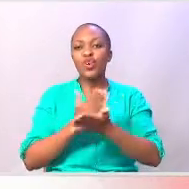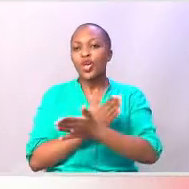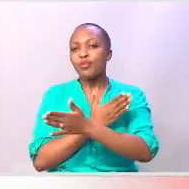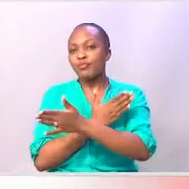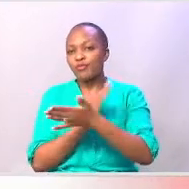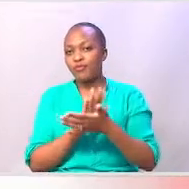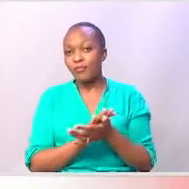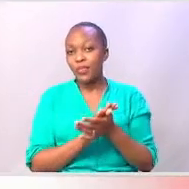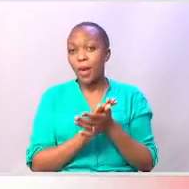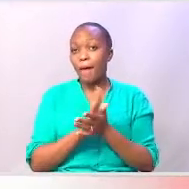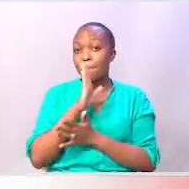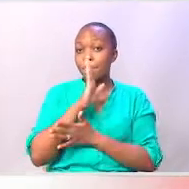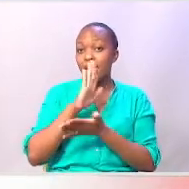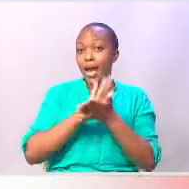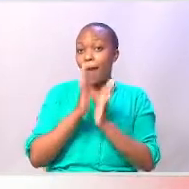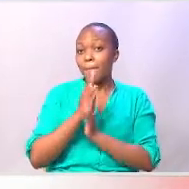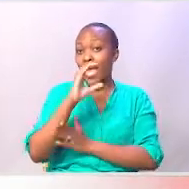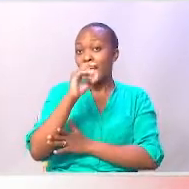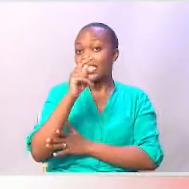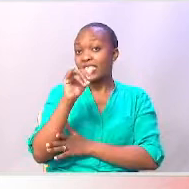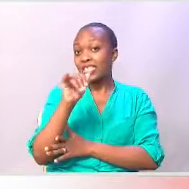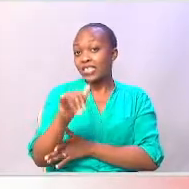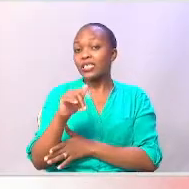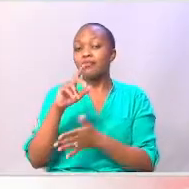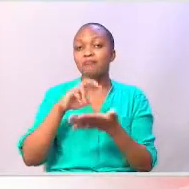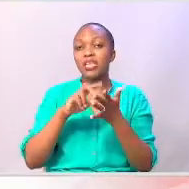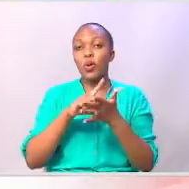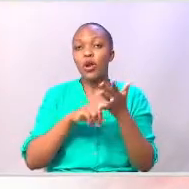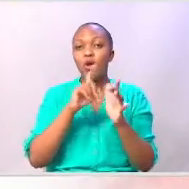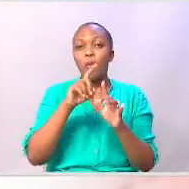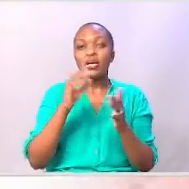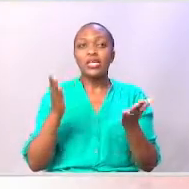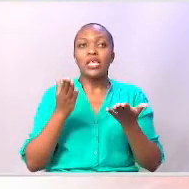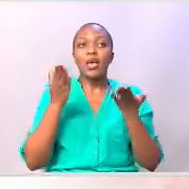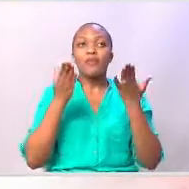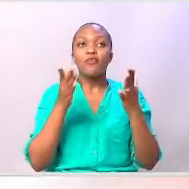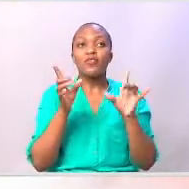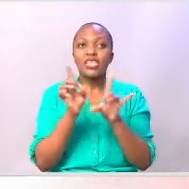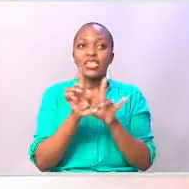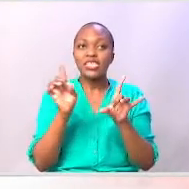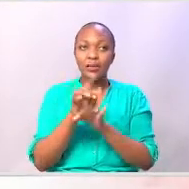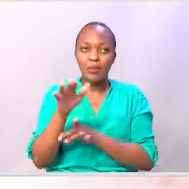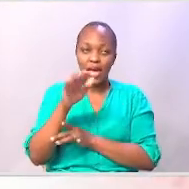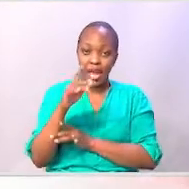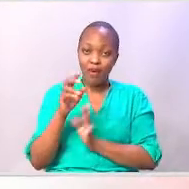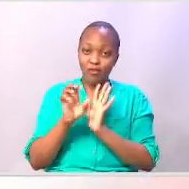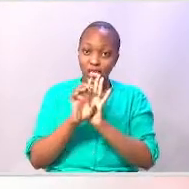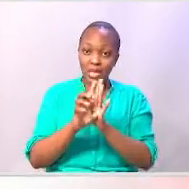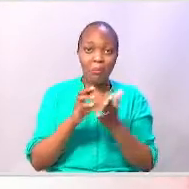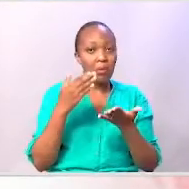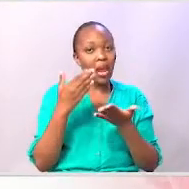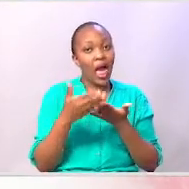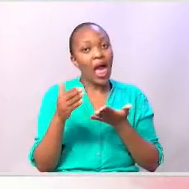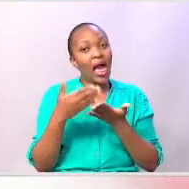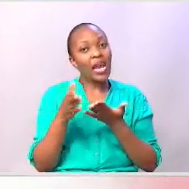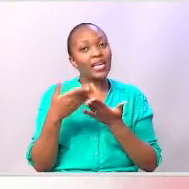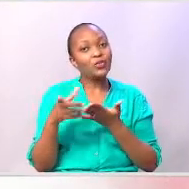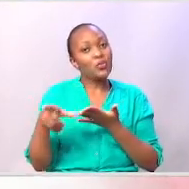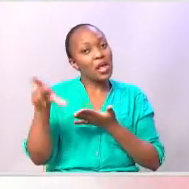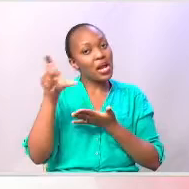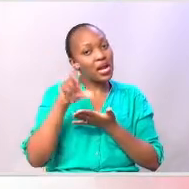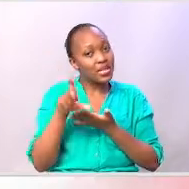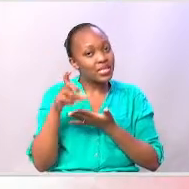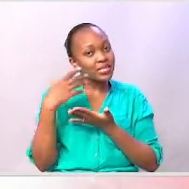city means you have to improve in every sector. Kama rent itapanda, tena watu